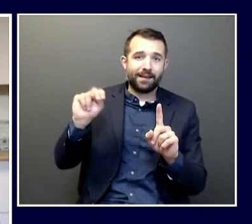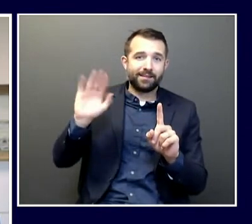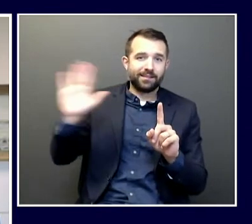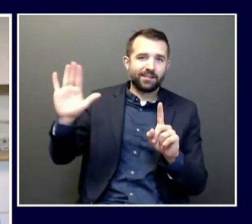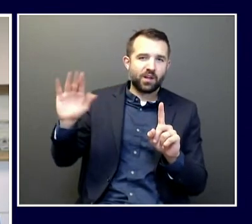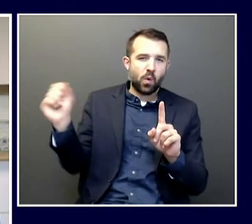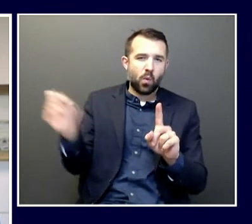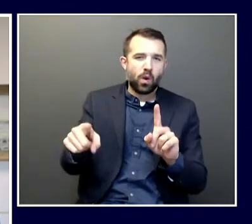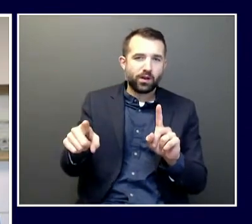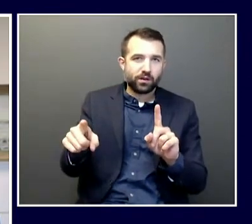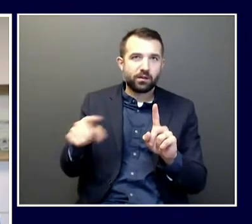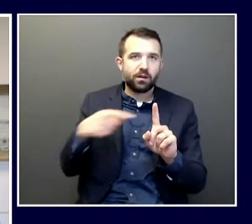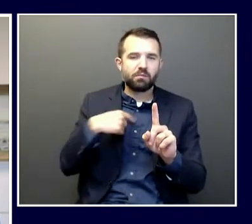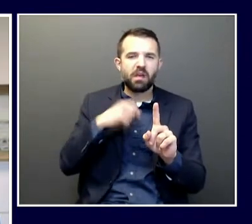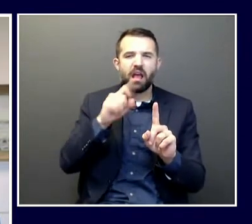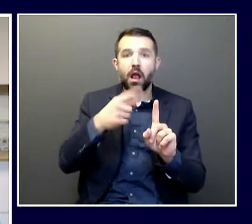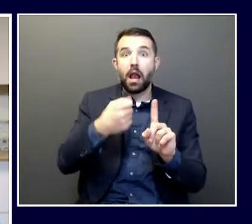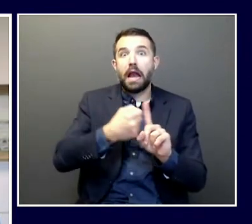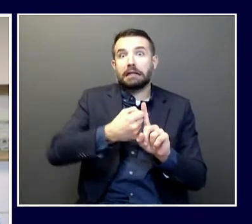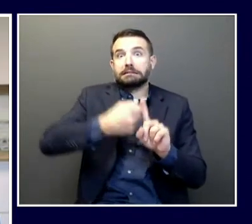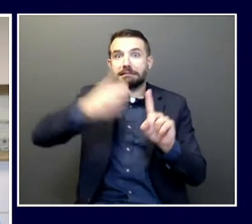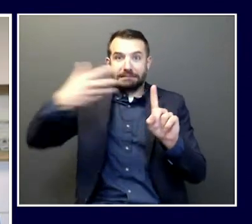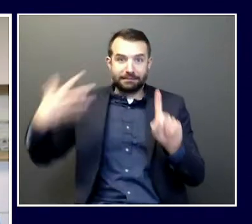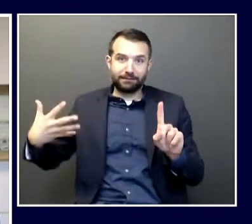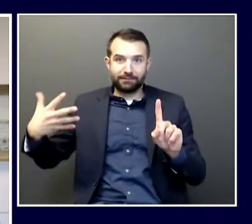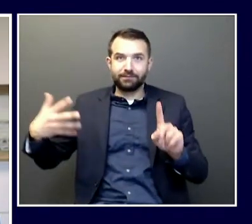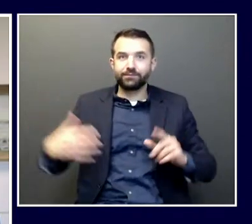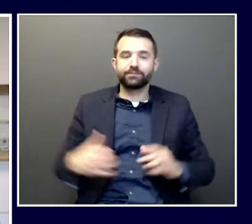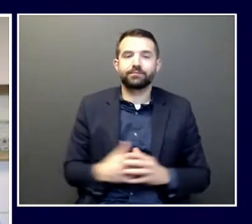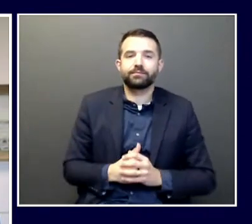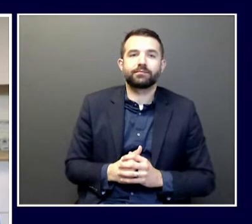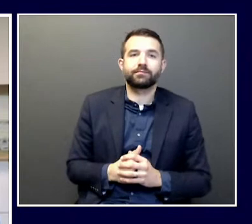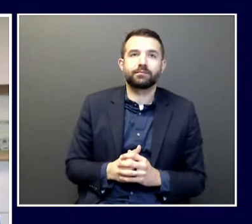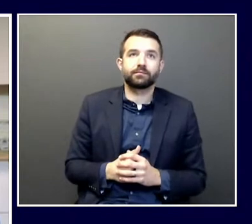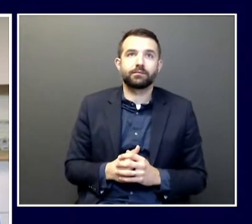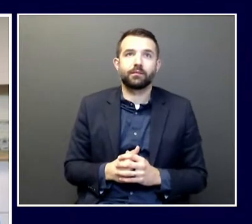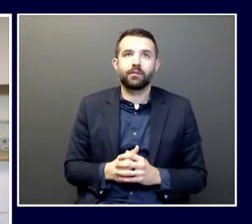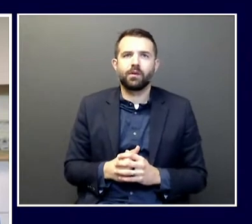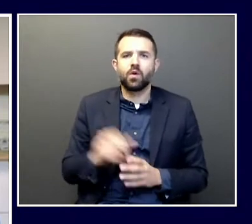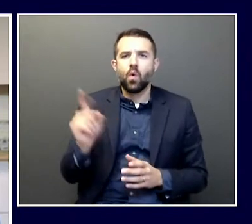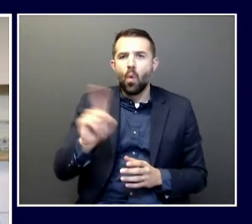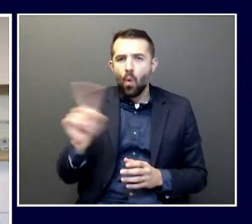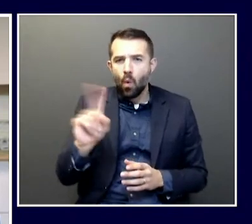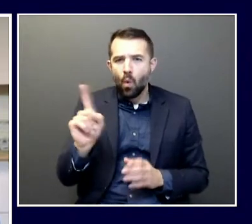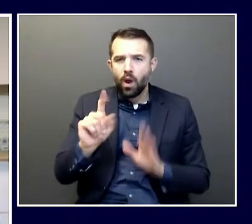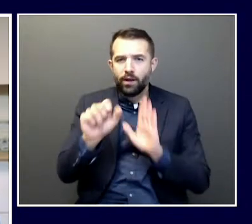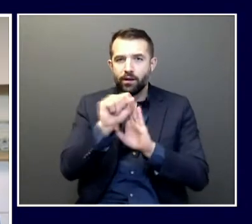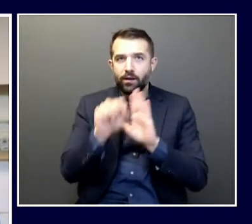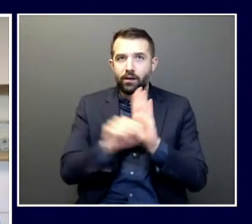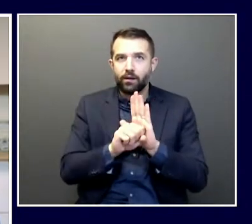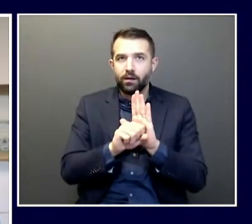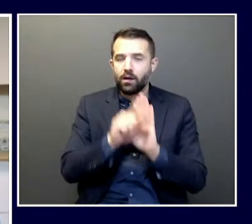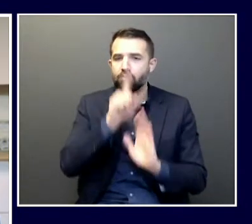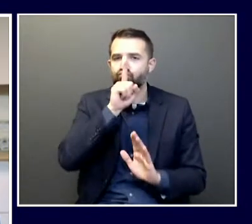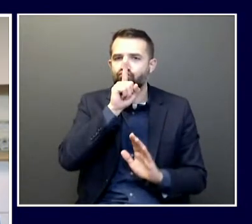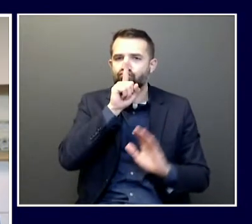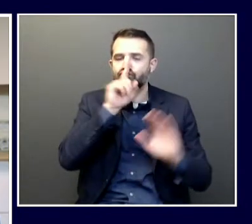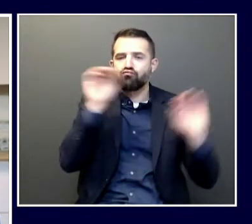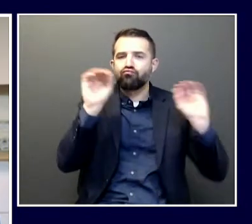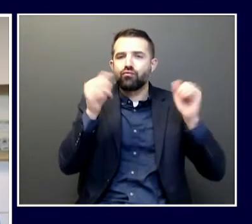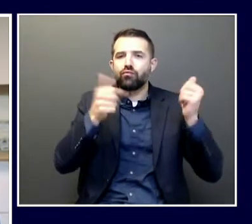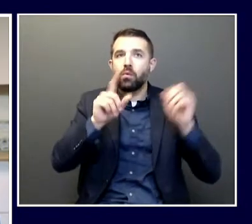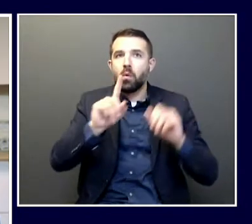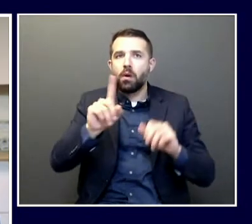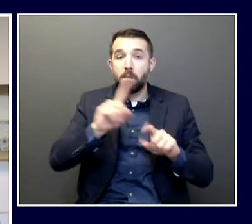trends, but can you talk about any special strategies that you're going to have to make sure that the geographic distribution